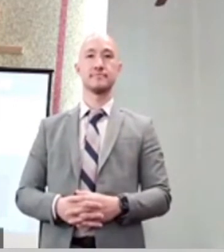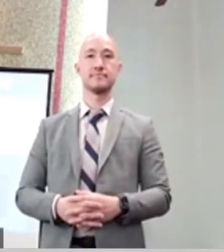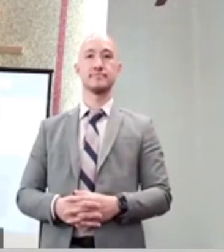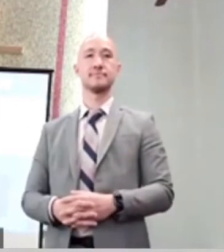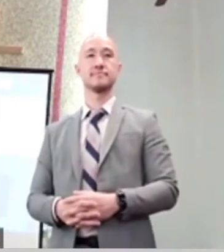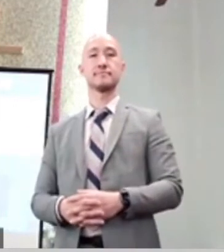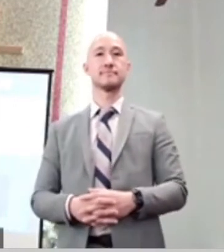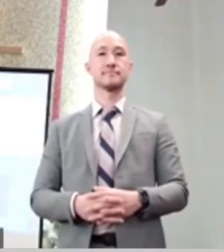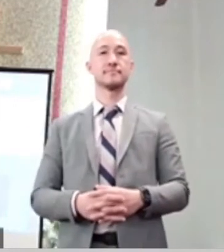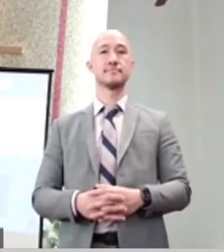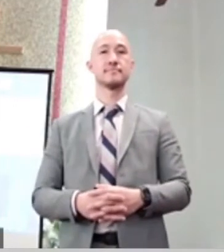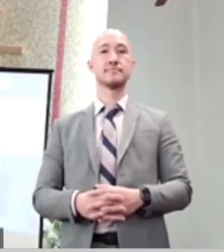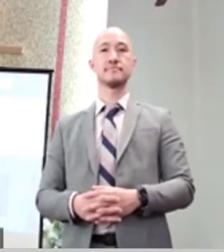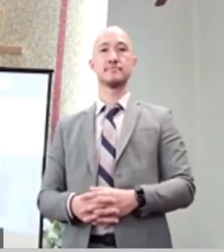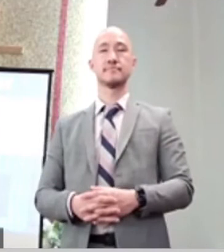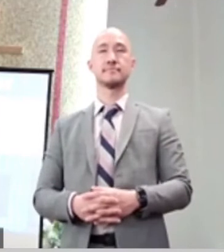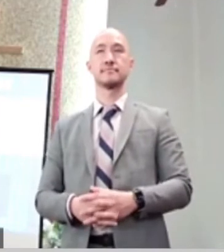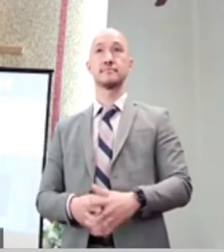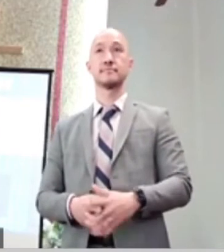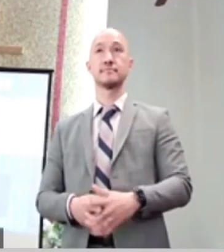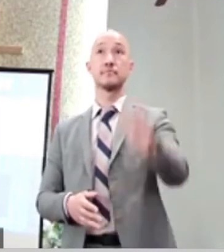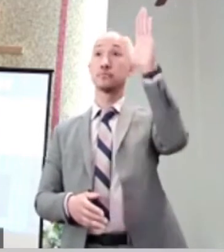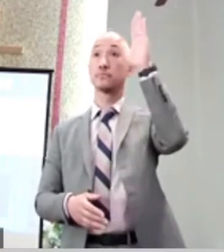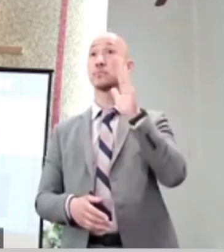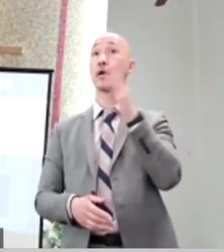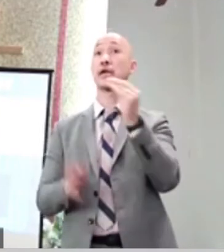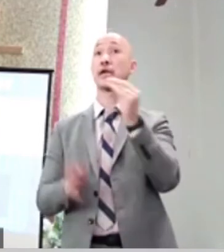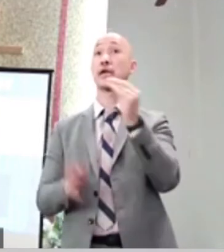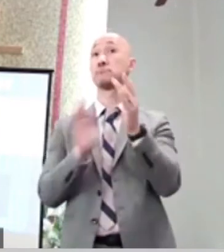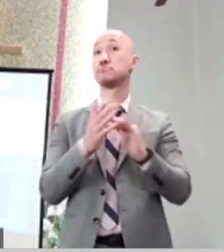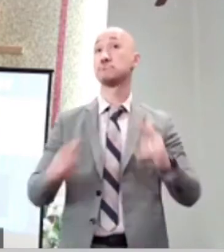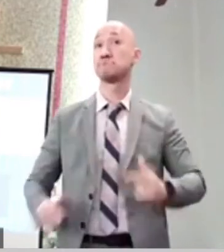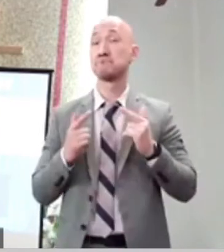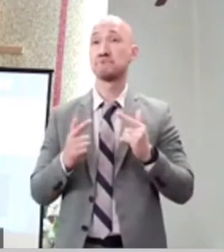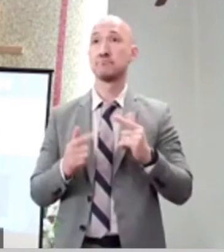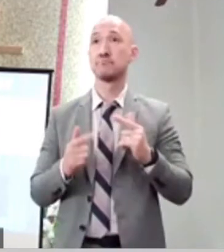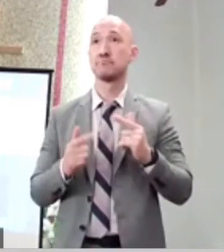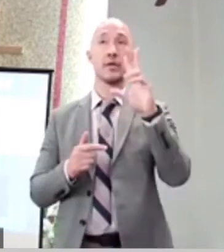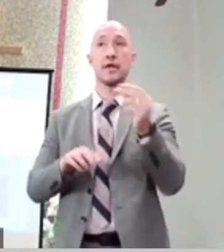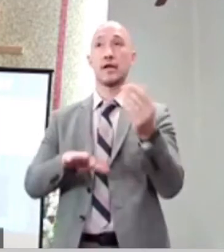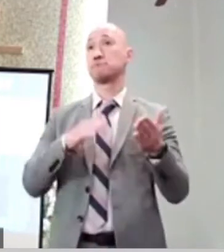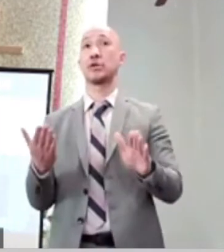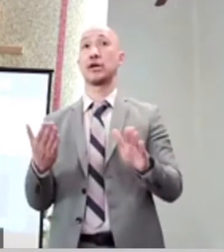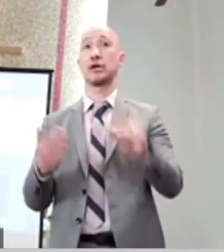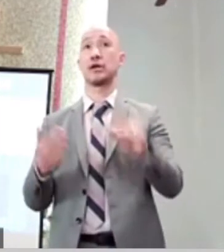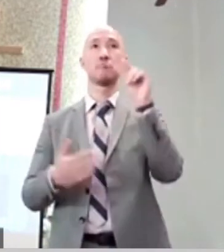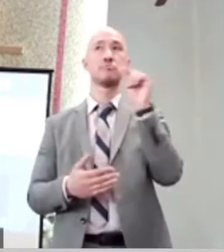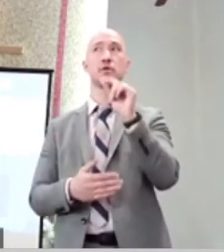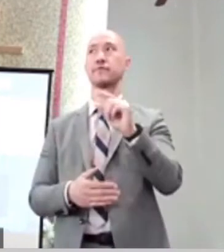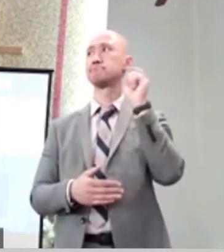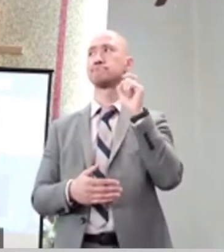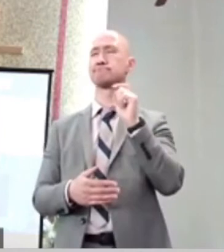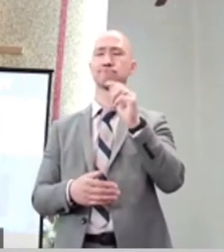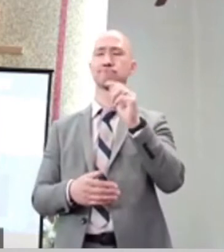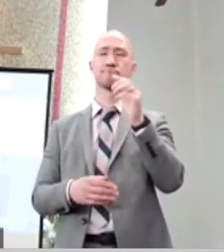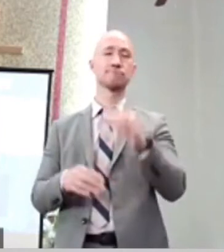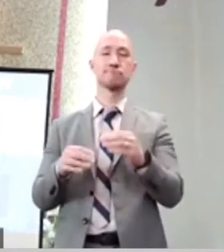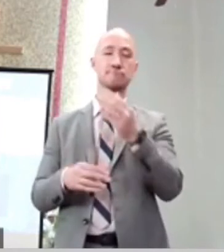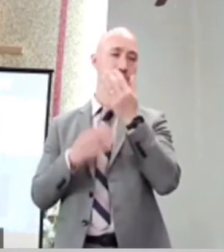alive. God says, I'm not the God of the dead. I'm the God of the living. And so he tells us that Abraham, Isaac, and